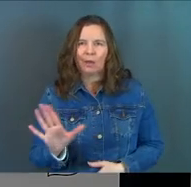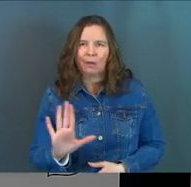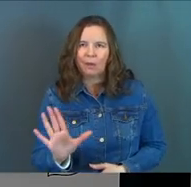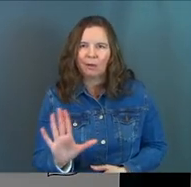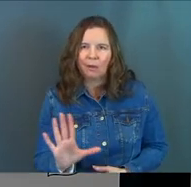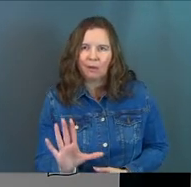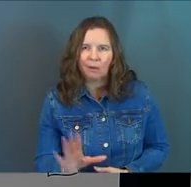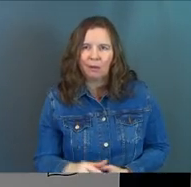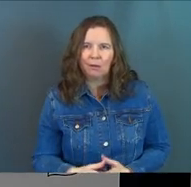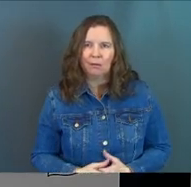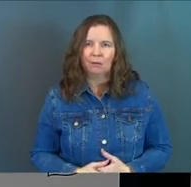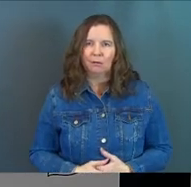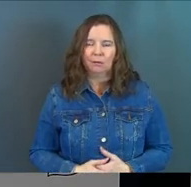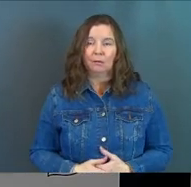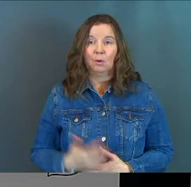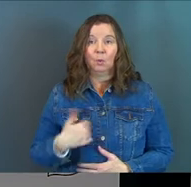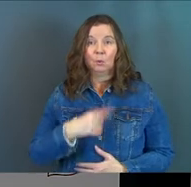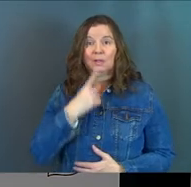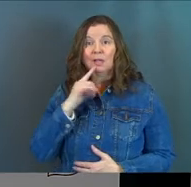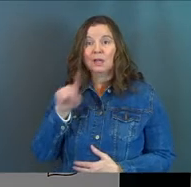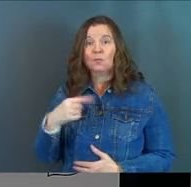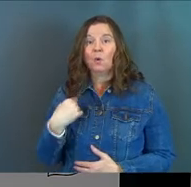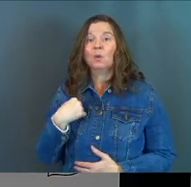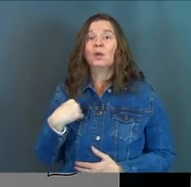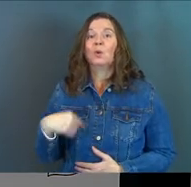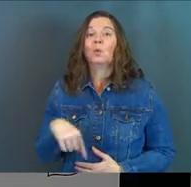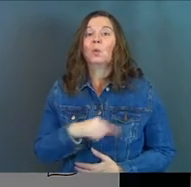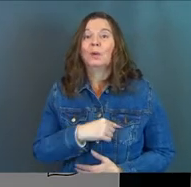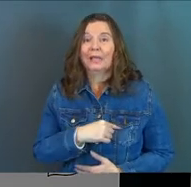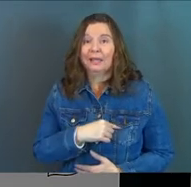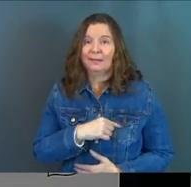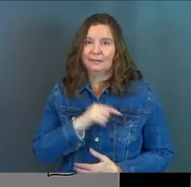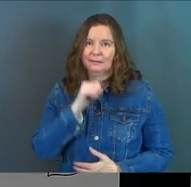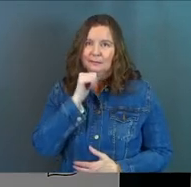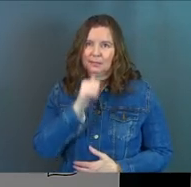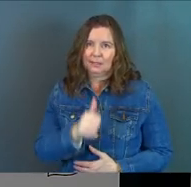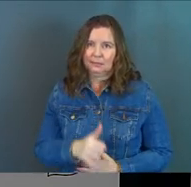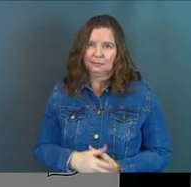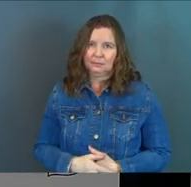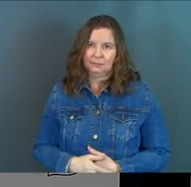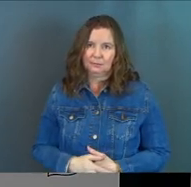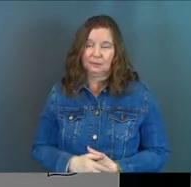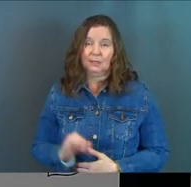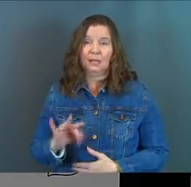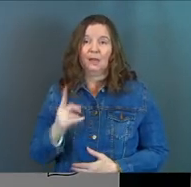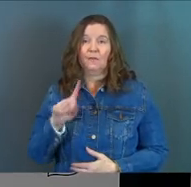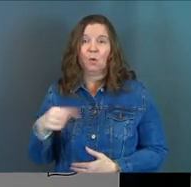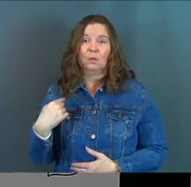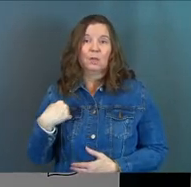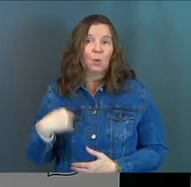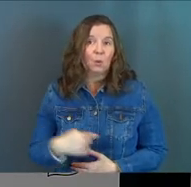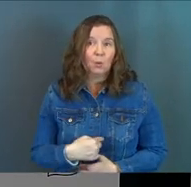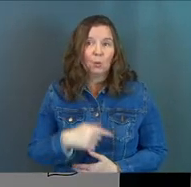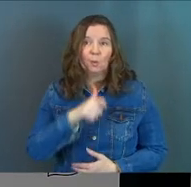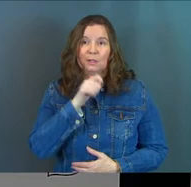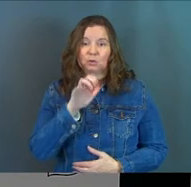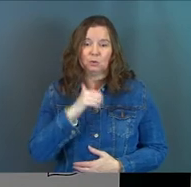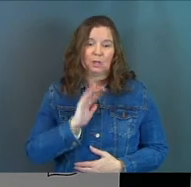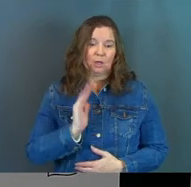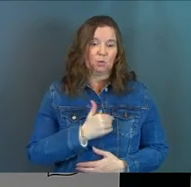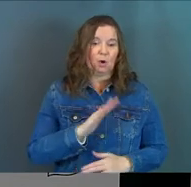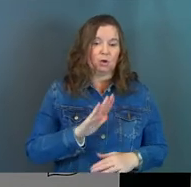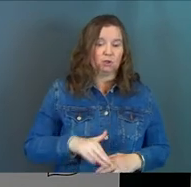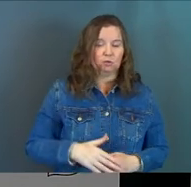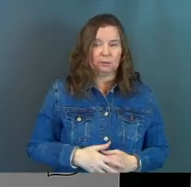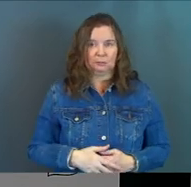We say, if only we didn't. If only we had not done this to our